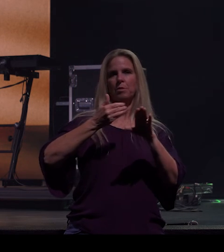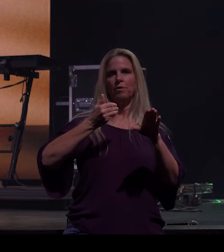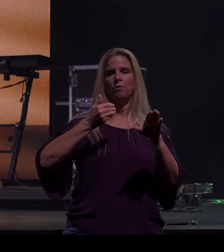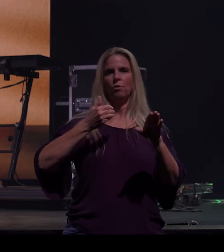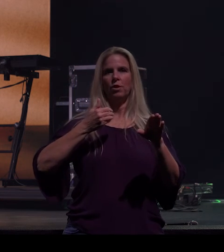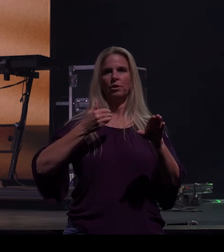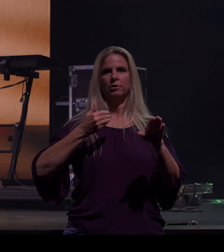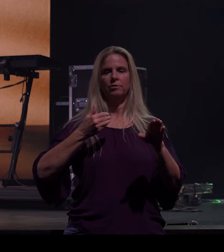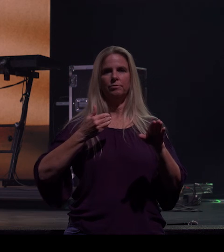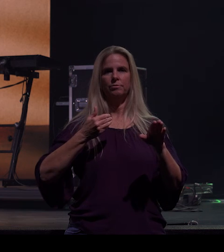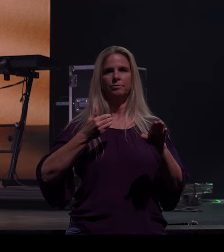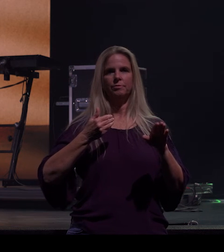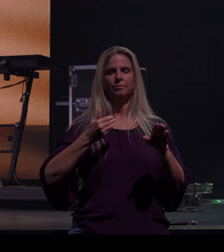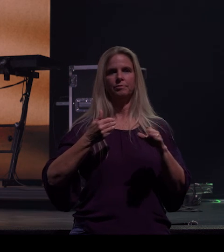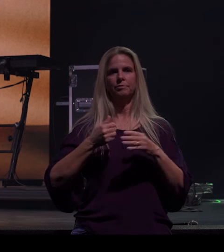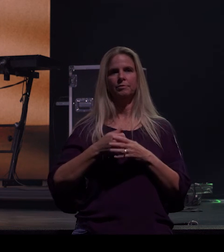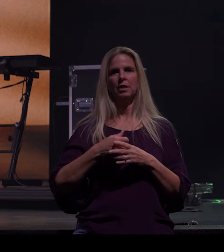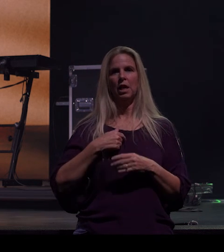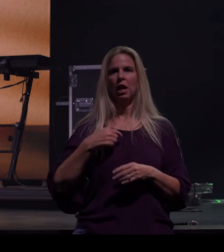love you too much to do that.